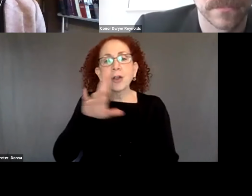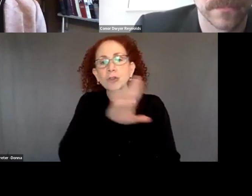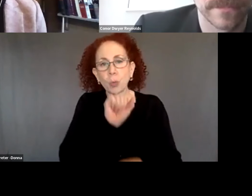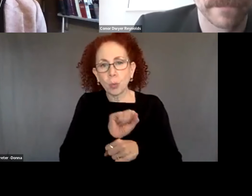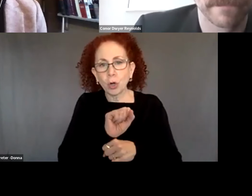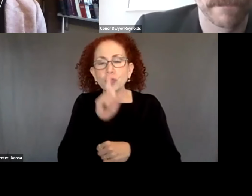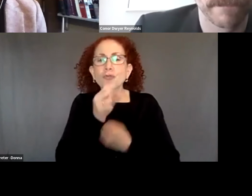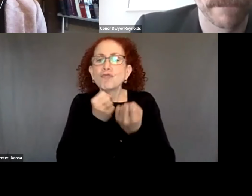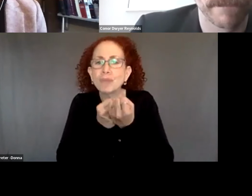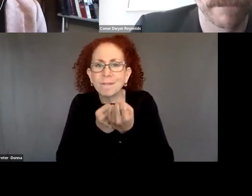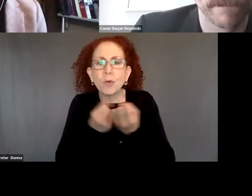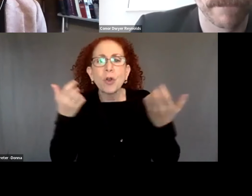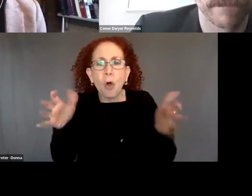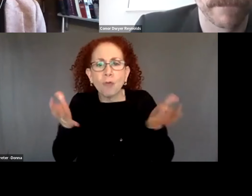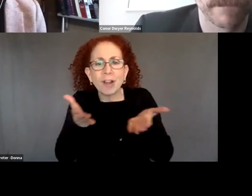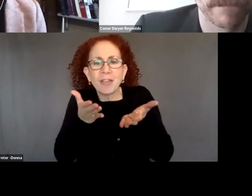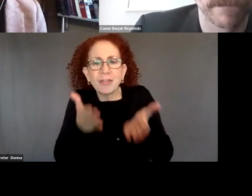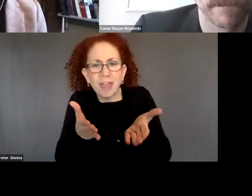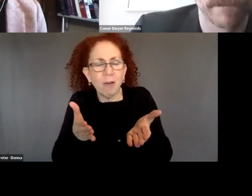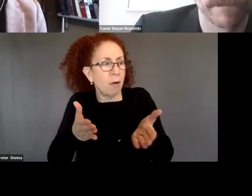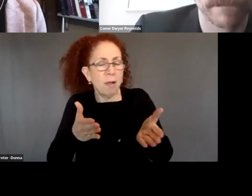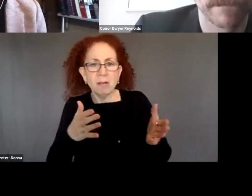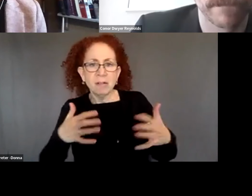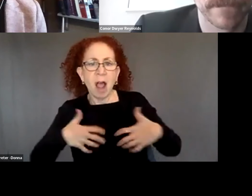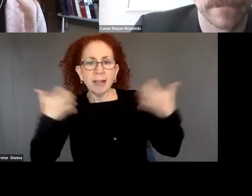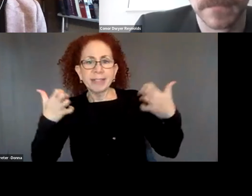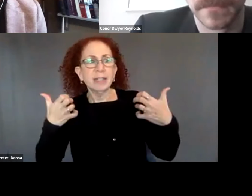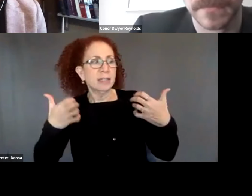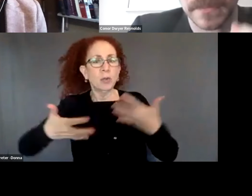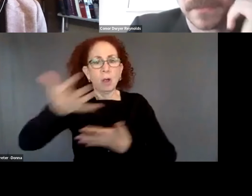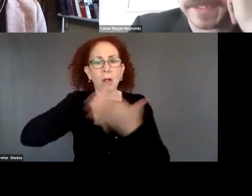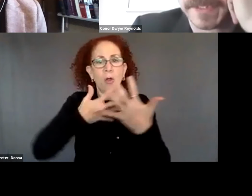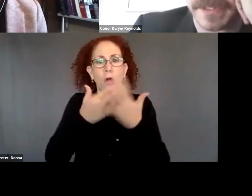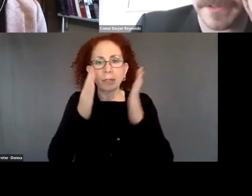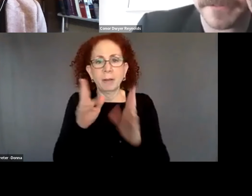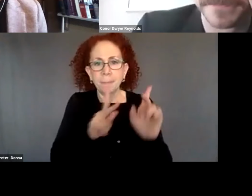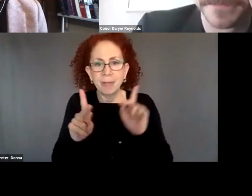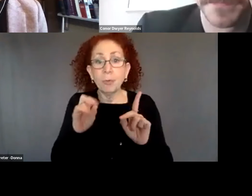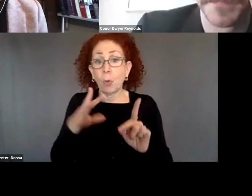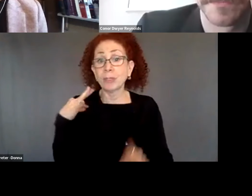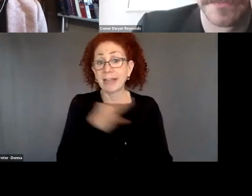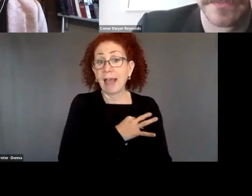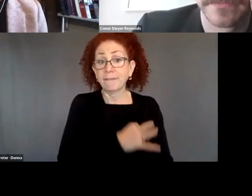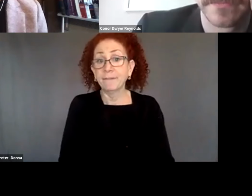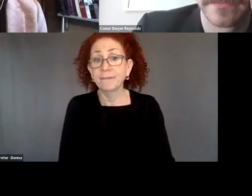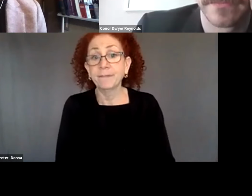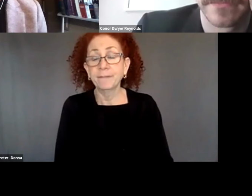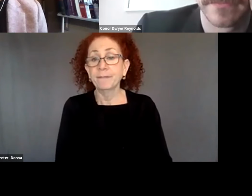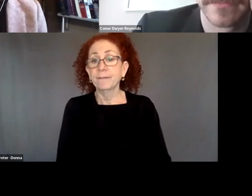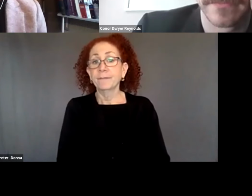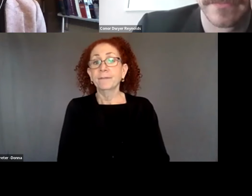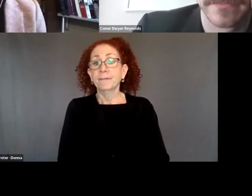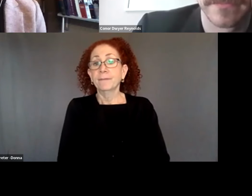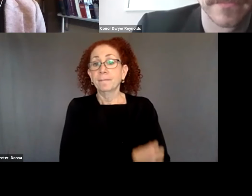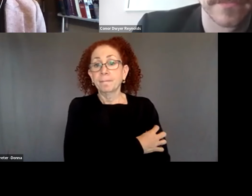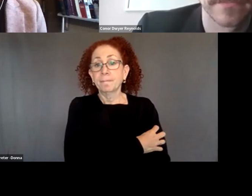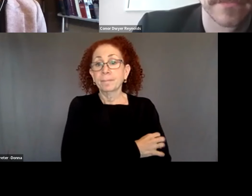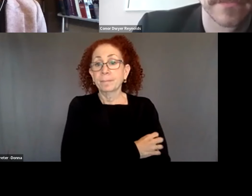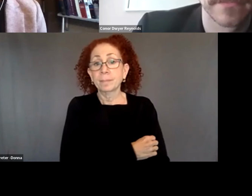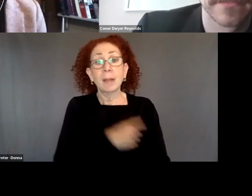reinforcing pre-existing hostilities among incarcerated people or between staff and incarcerated people, along with